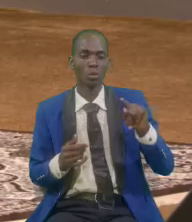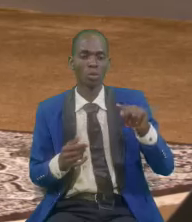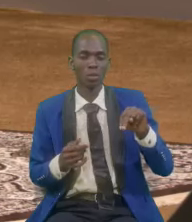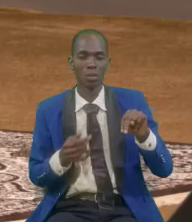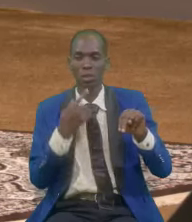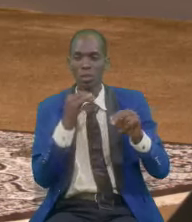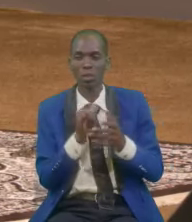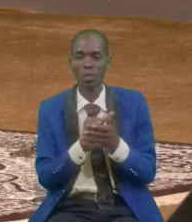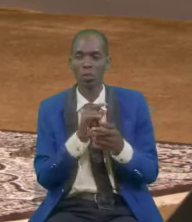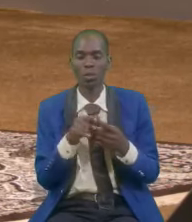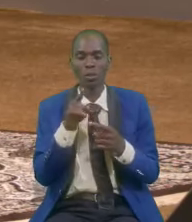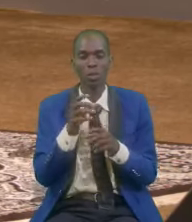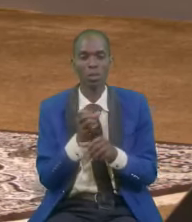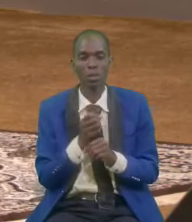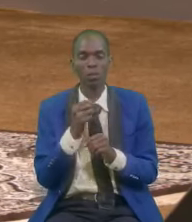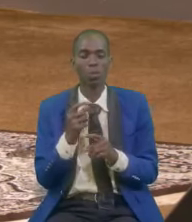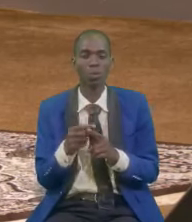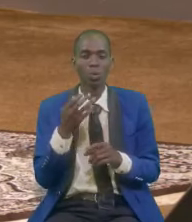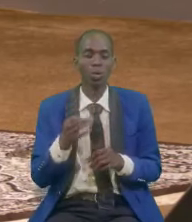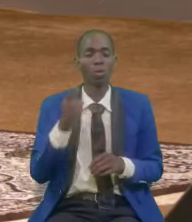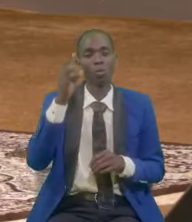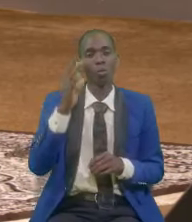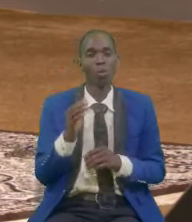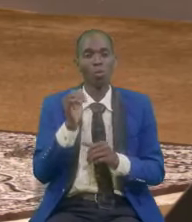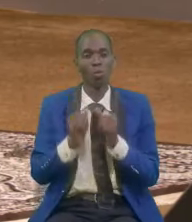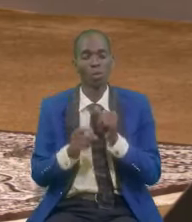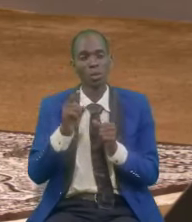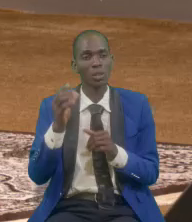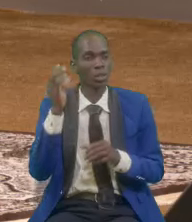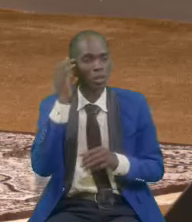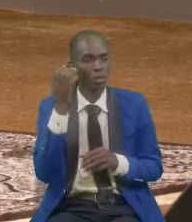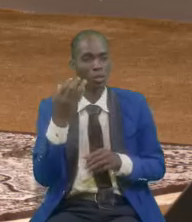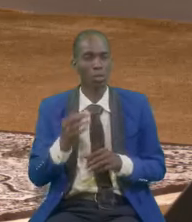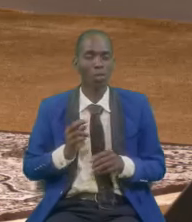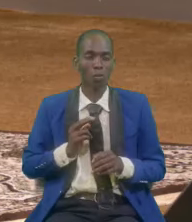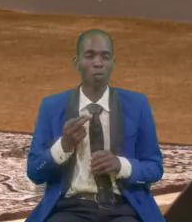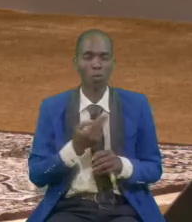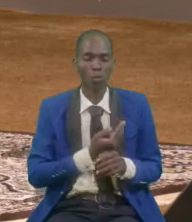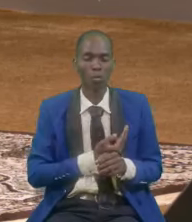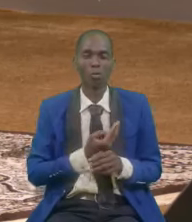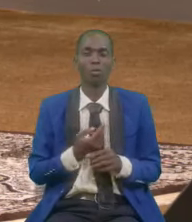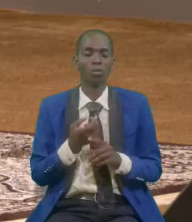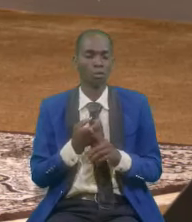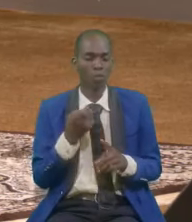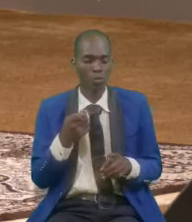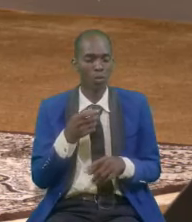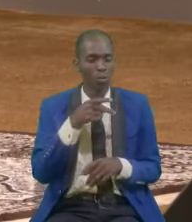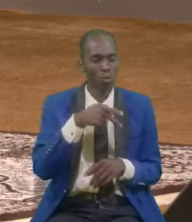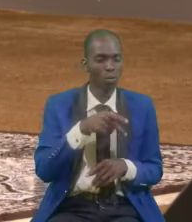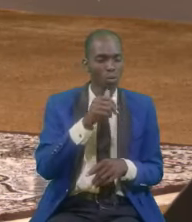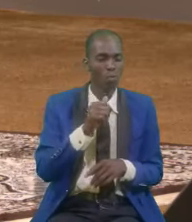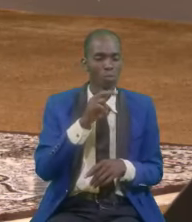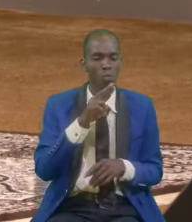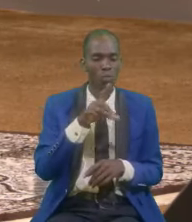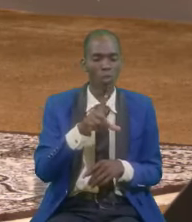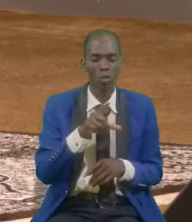of God, which ye heard of us, Paul and the others, ye